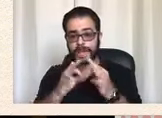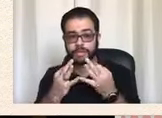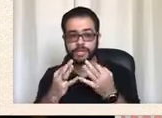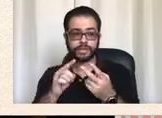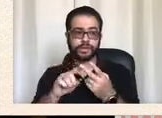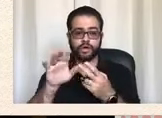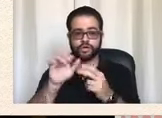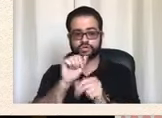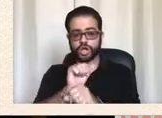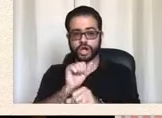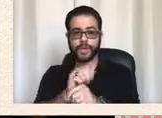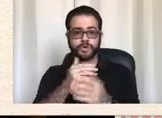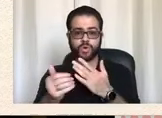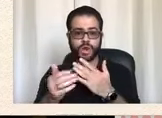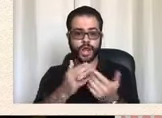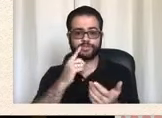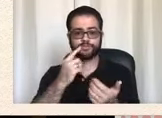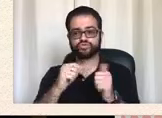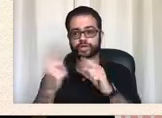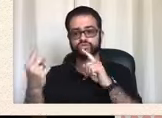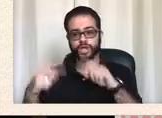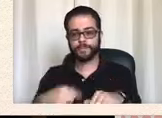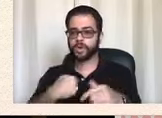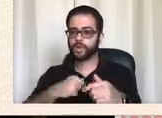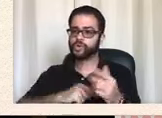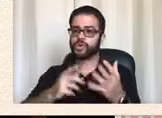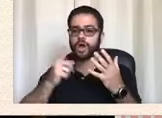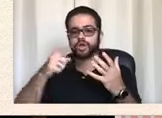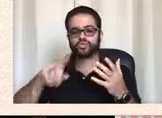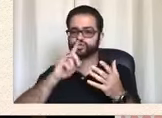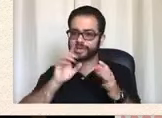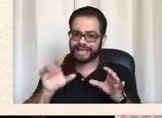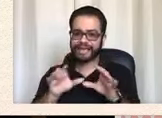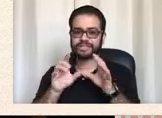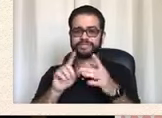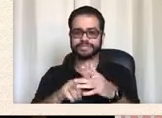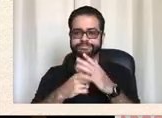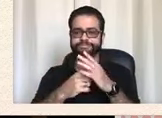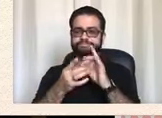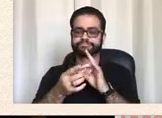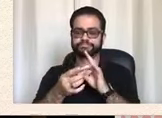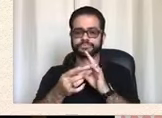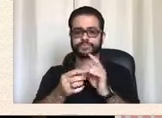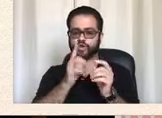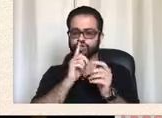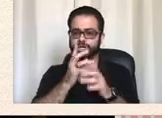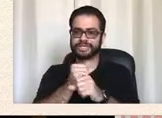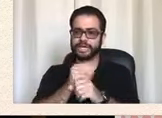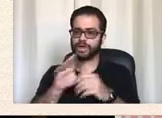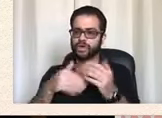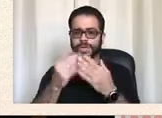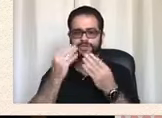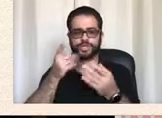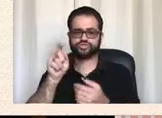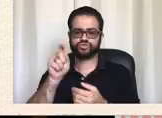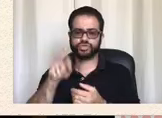order to come. And we want you guys to be actively engaged and really gain the information that you need so you can really become stronger advocates. There's